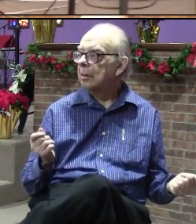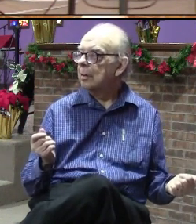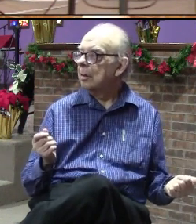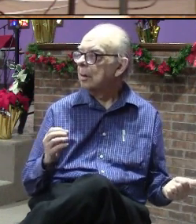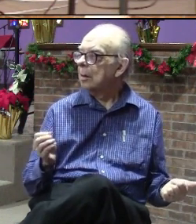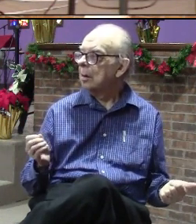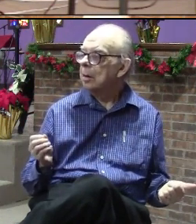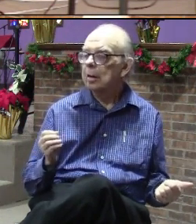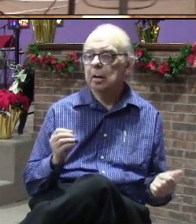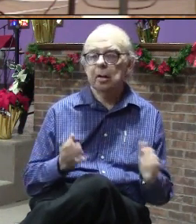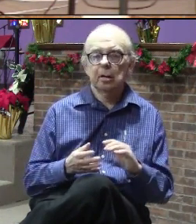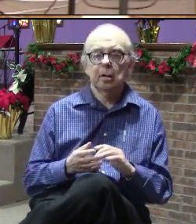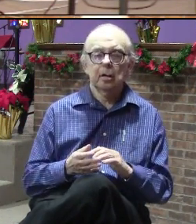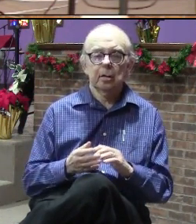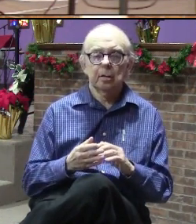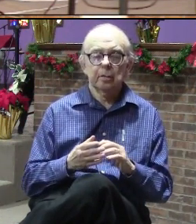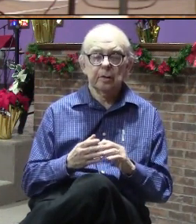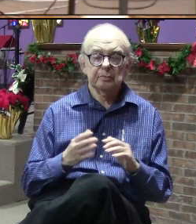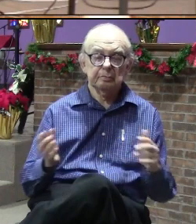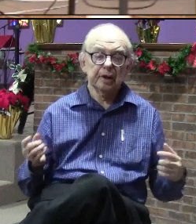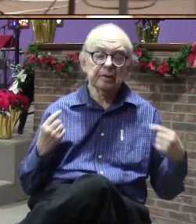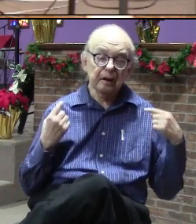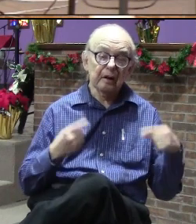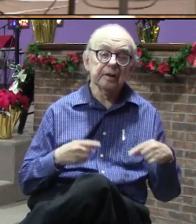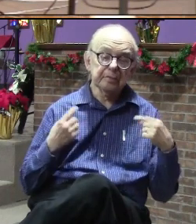Or there becomes bigger arguments,